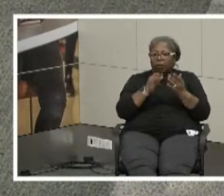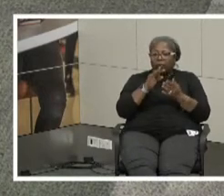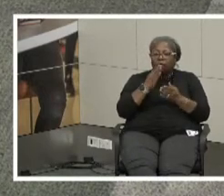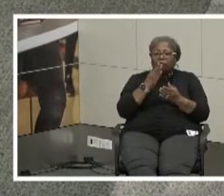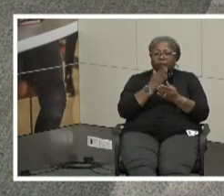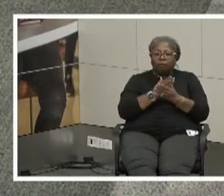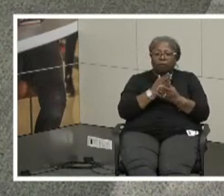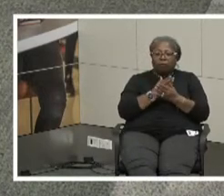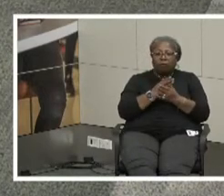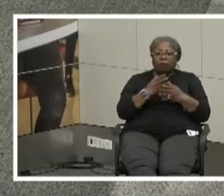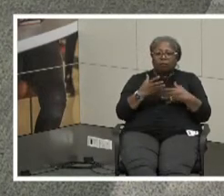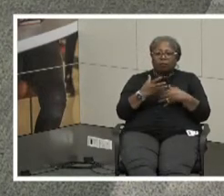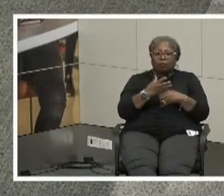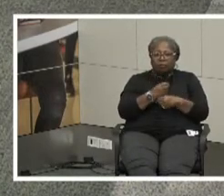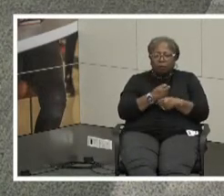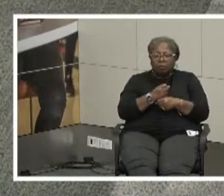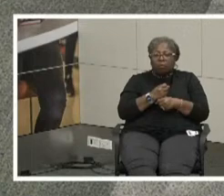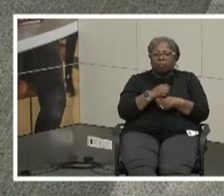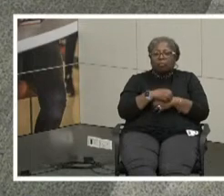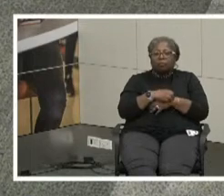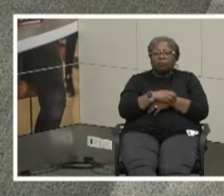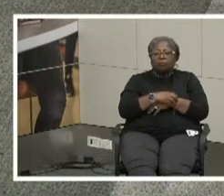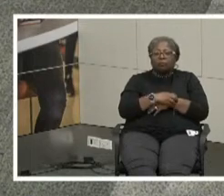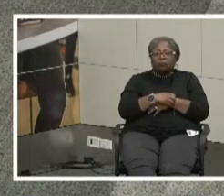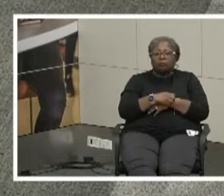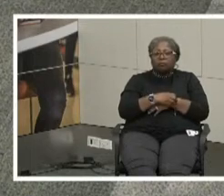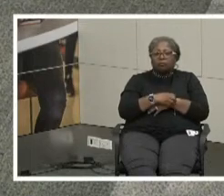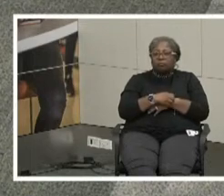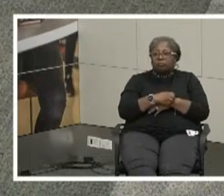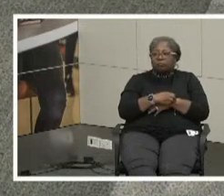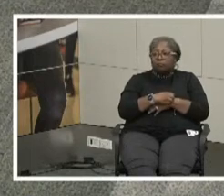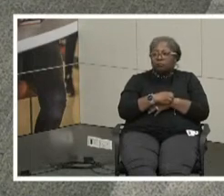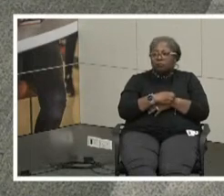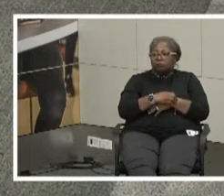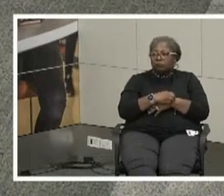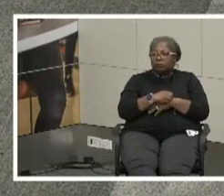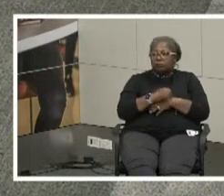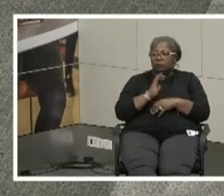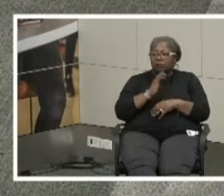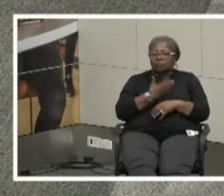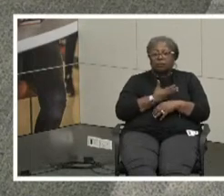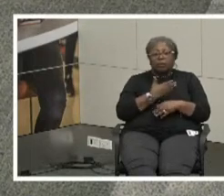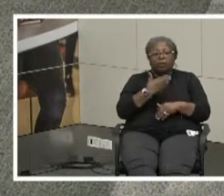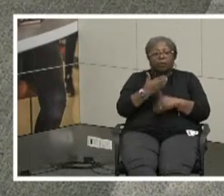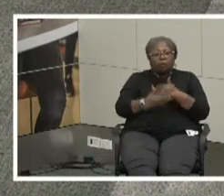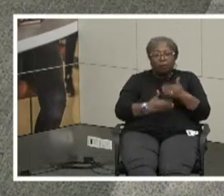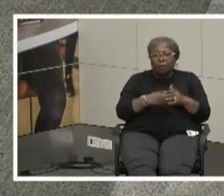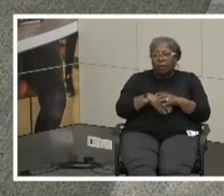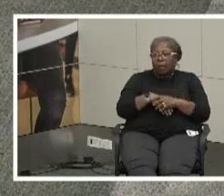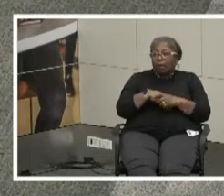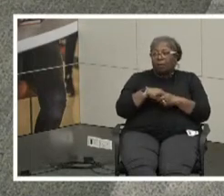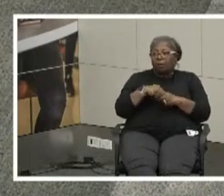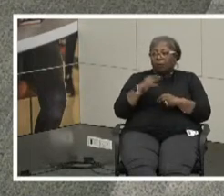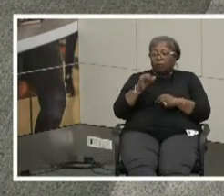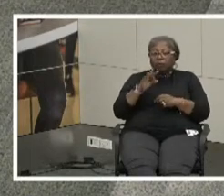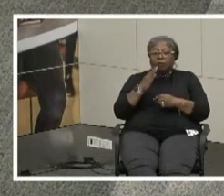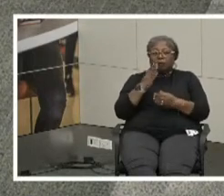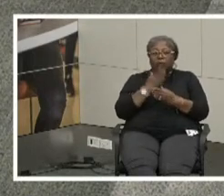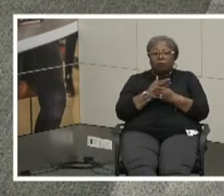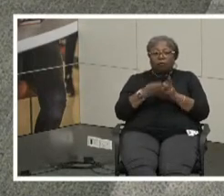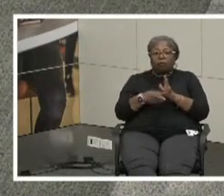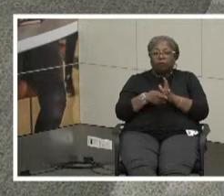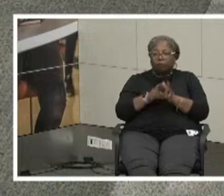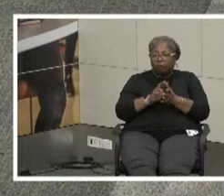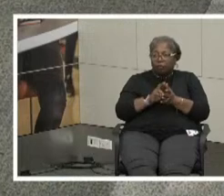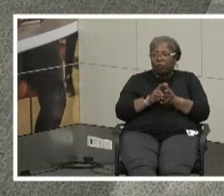folder summary however um our procedure outside of just the folder review